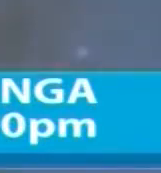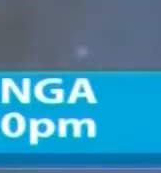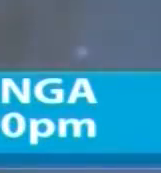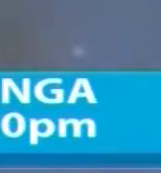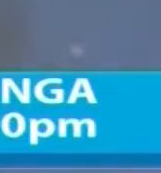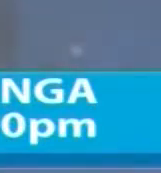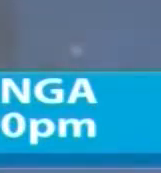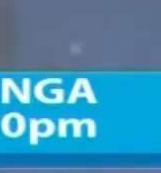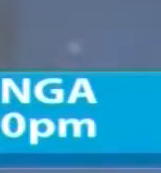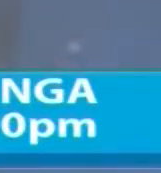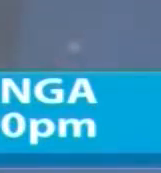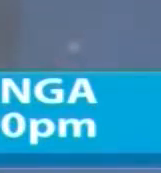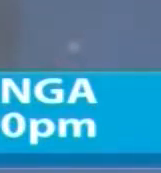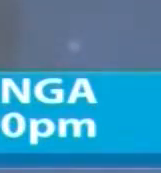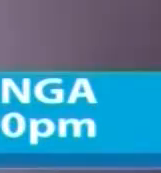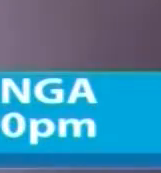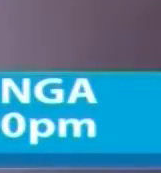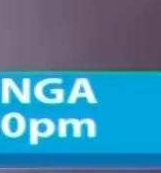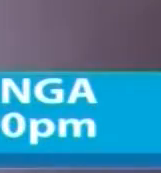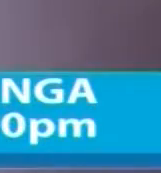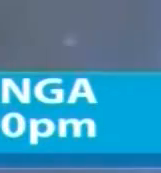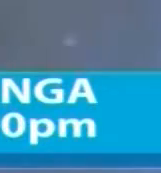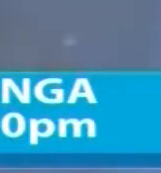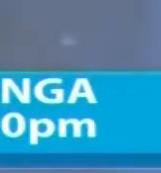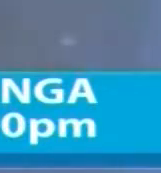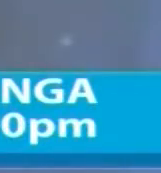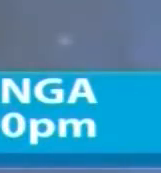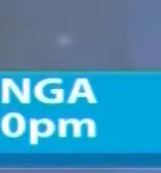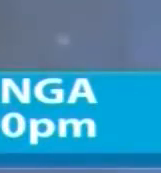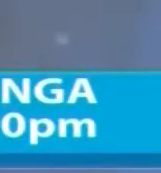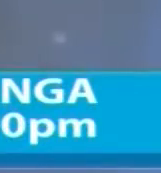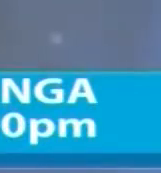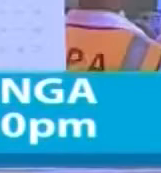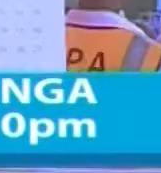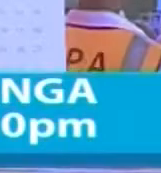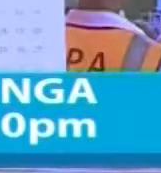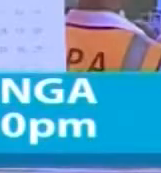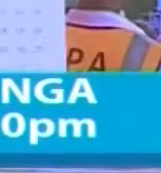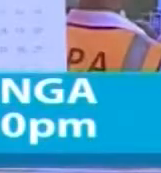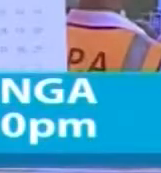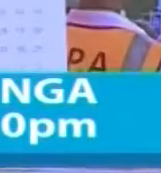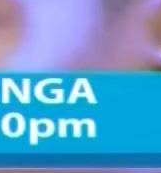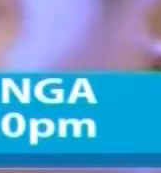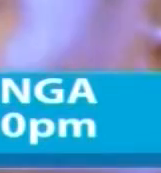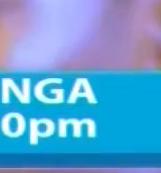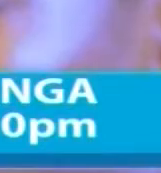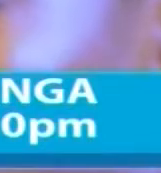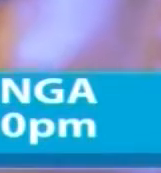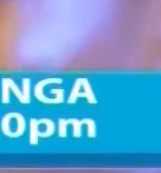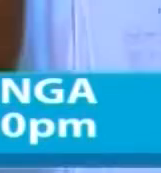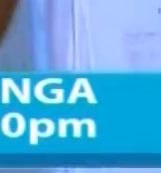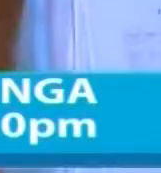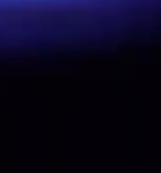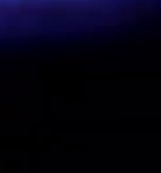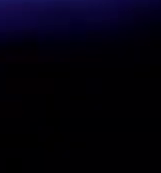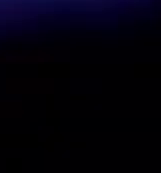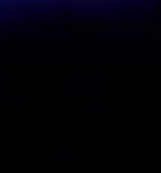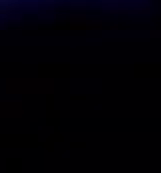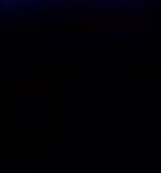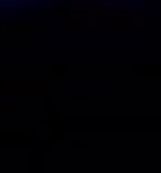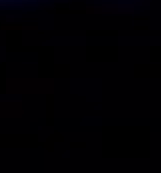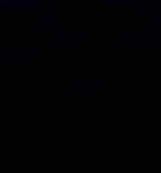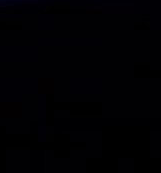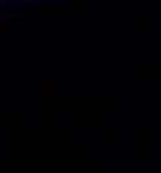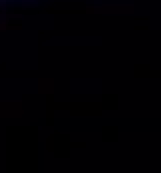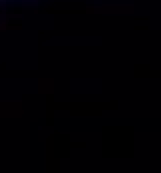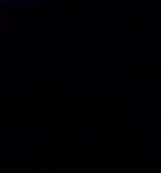Hii chupa moja mama kisha tufanya sahali. Lakini kama wengine tutatia lita 20. Si majanga haya? Muzo bongo.